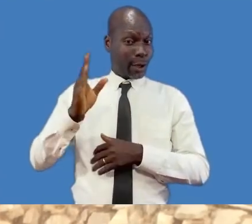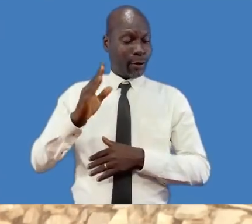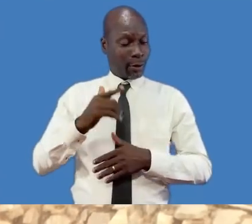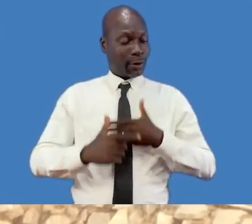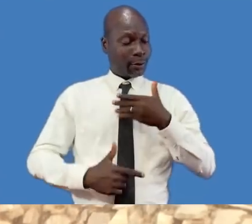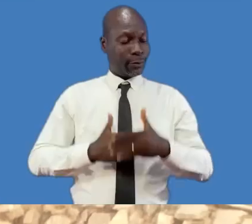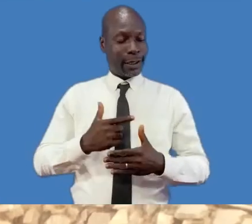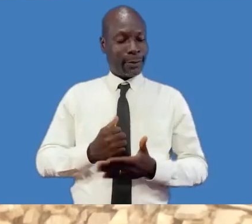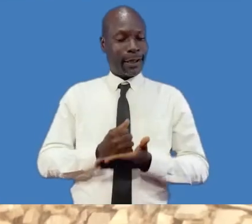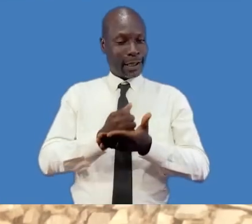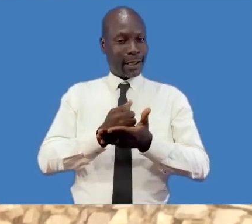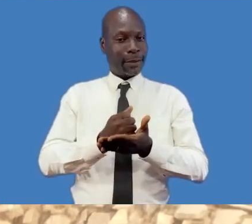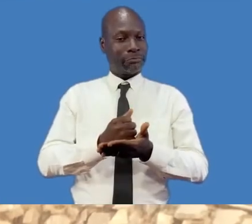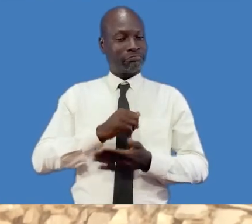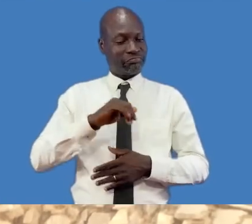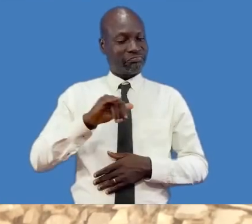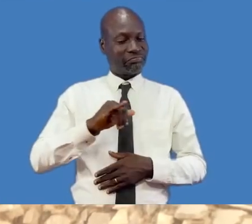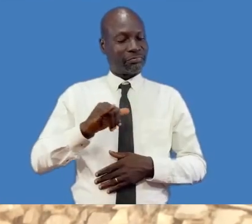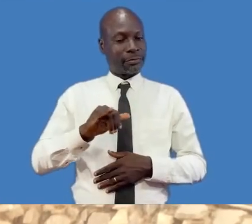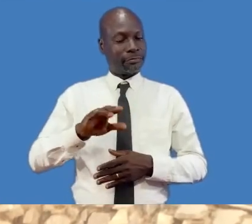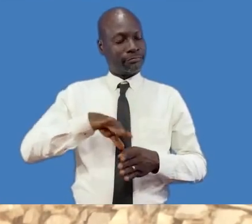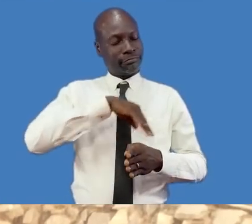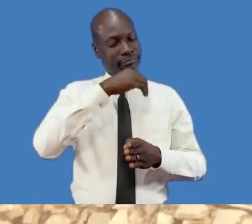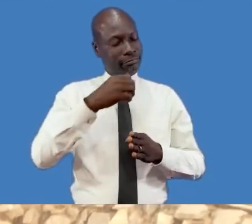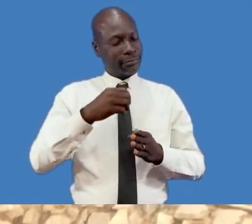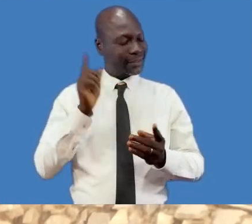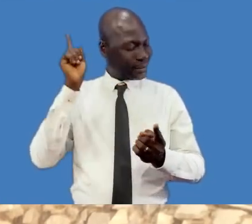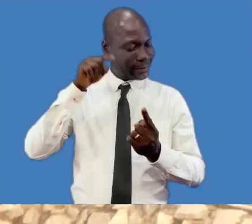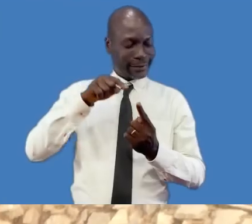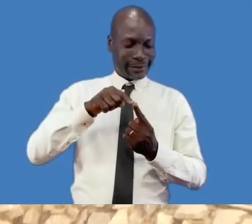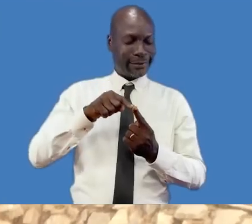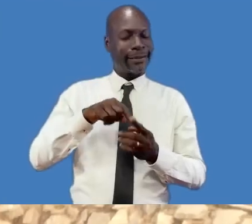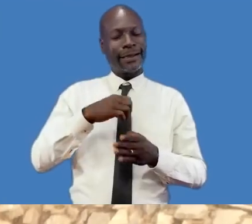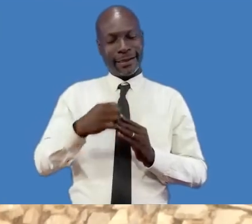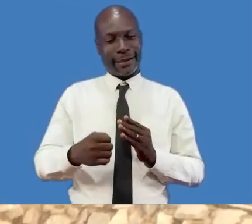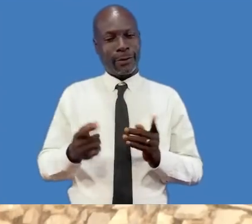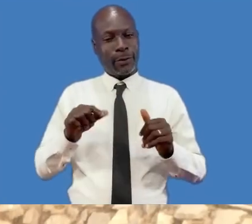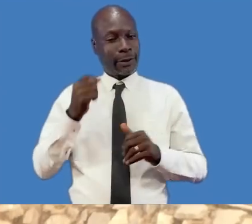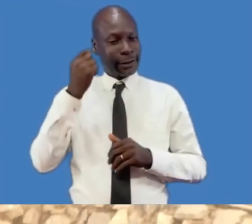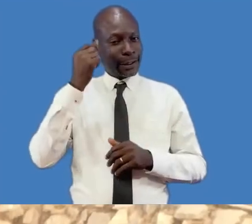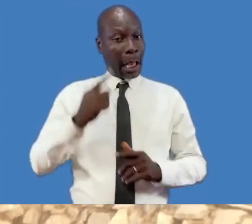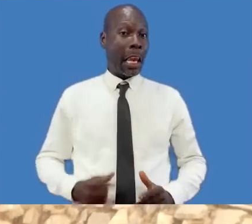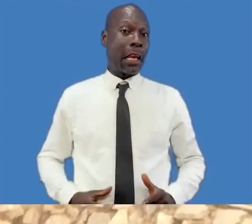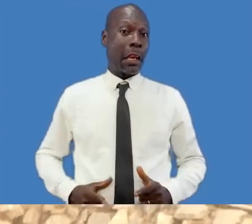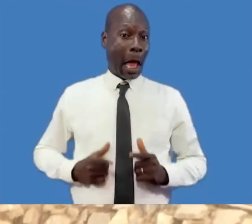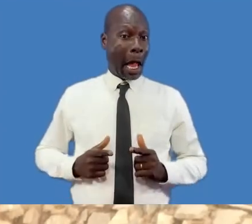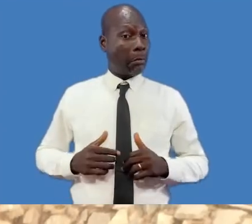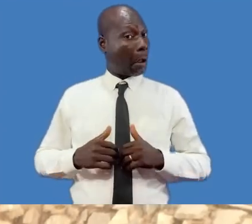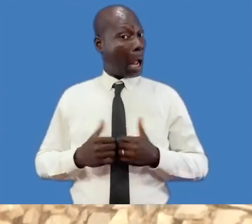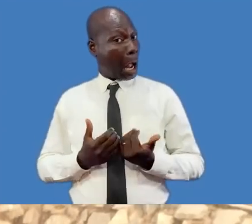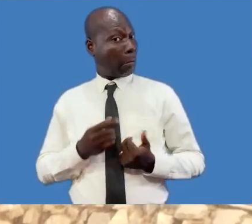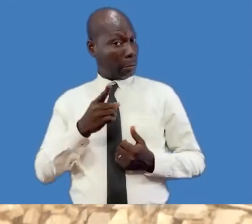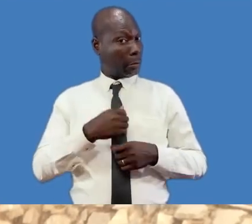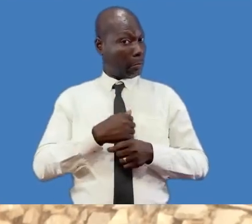adom wo. Na wososo odwatwa akwakoduru awie. Ebra wo tiase se obra ene de wan kasa